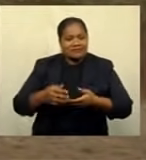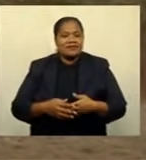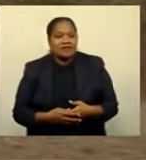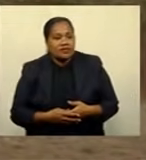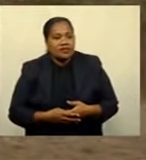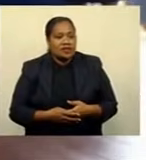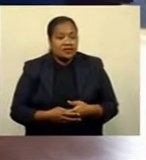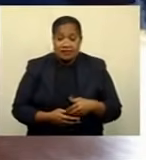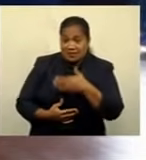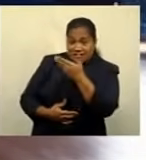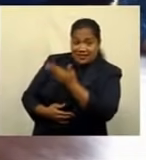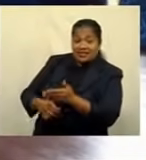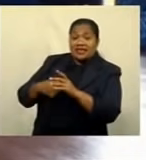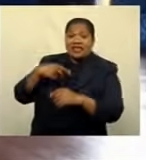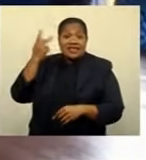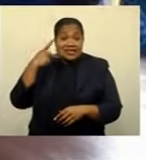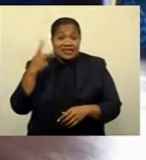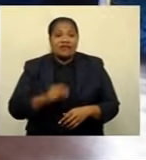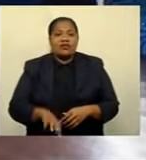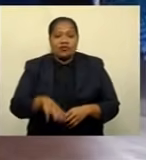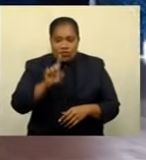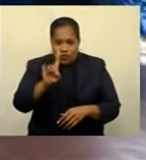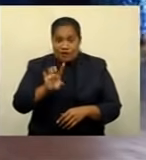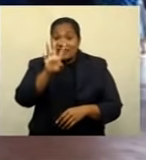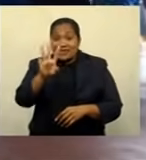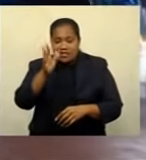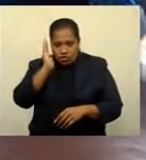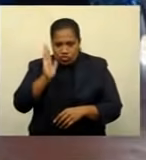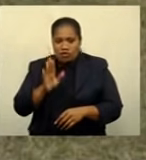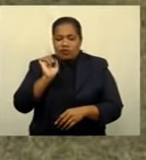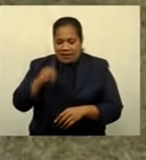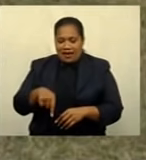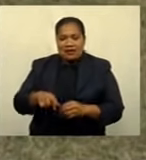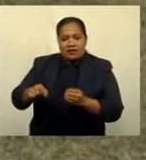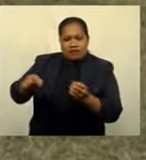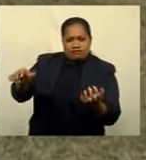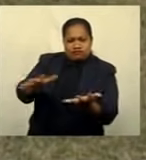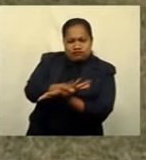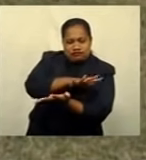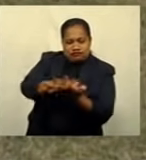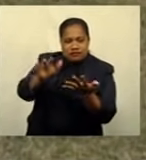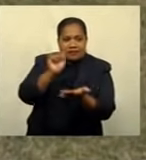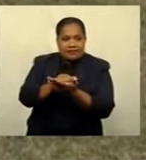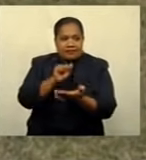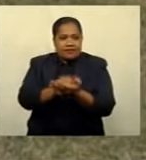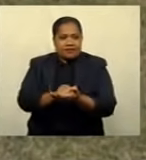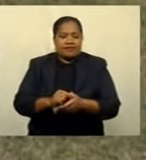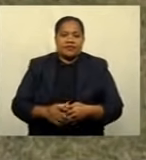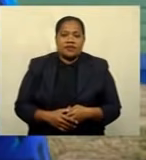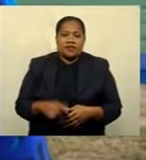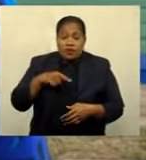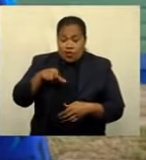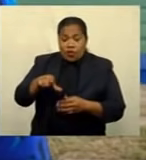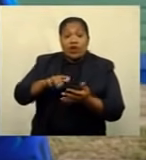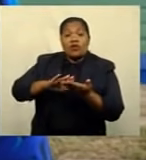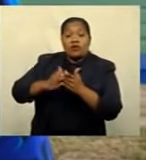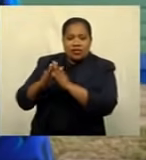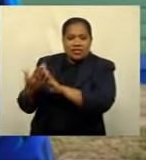3 schools in Madhuwata that were destroyed but had no funding for rehabilitation as it was community run.